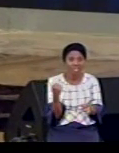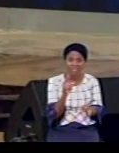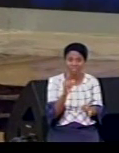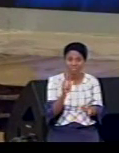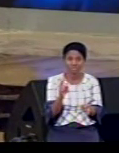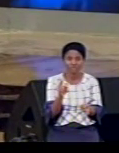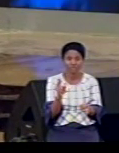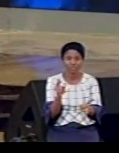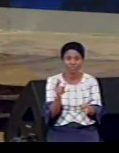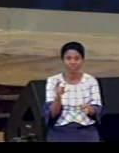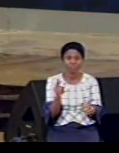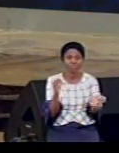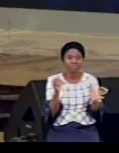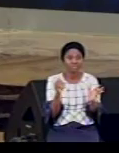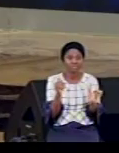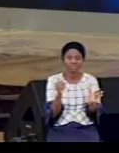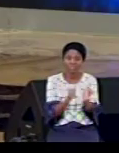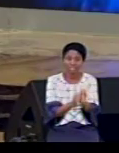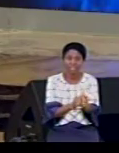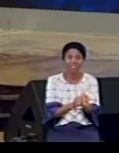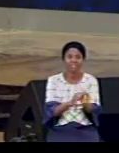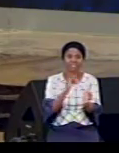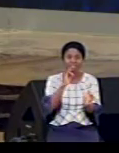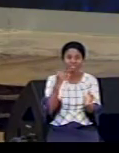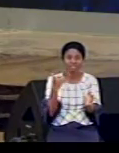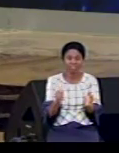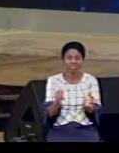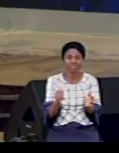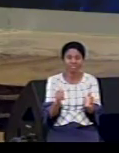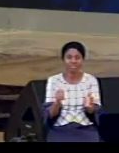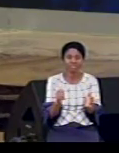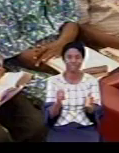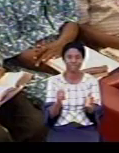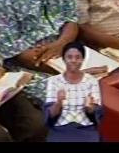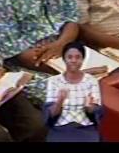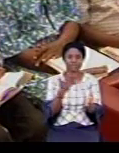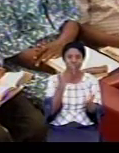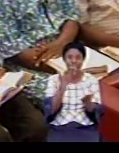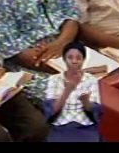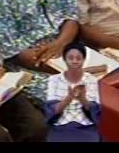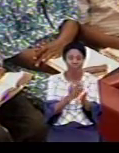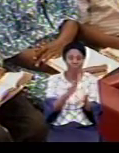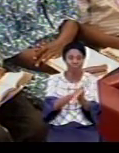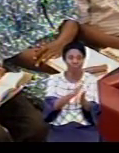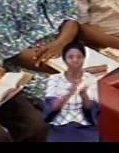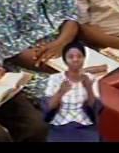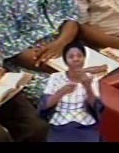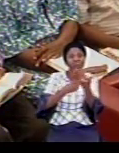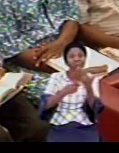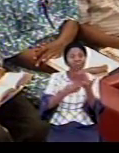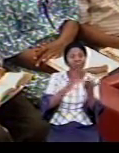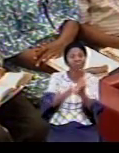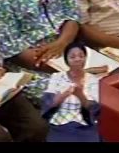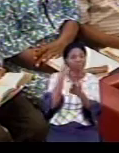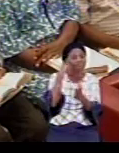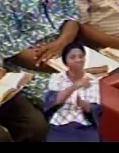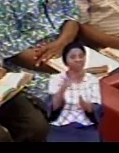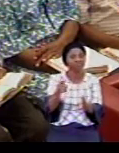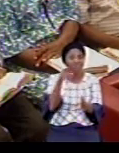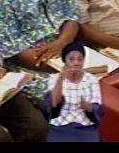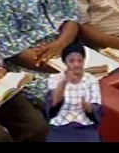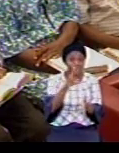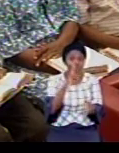whosoever, that's a blank check for you. You are that whosoever